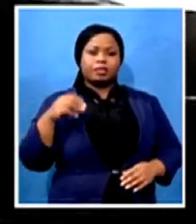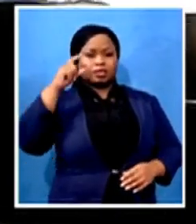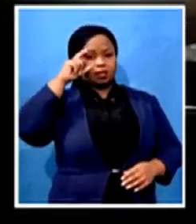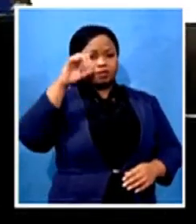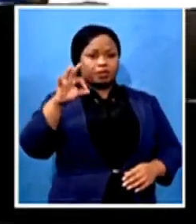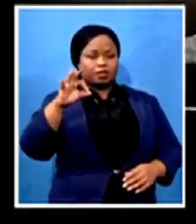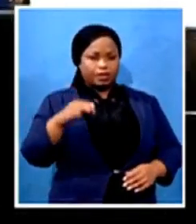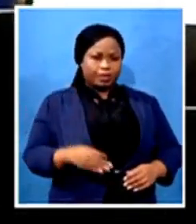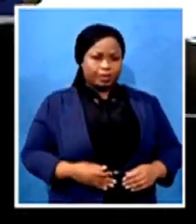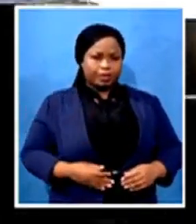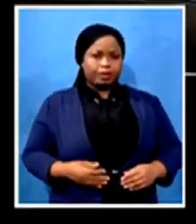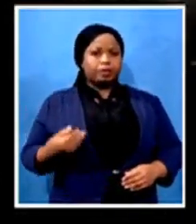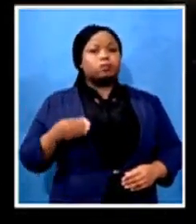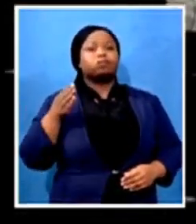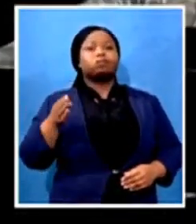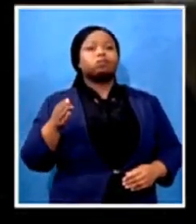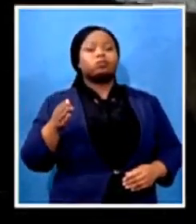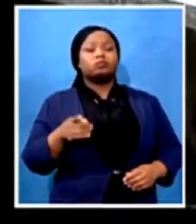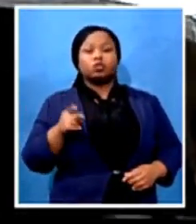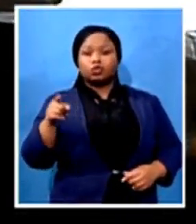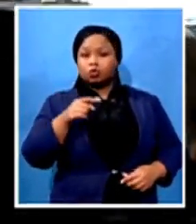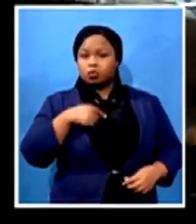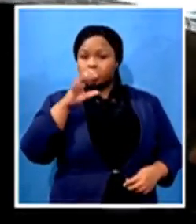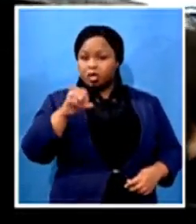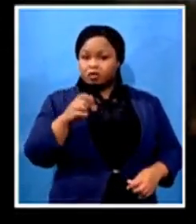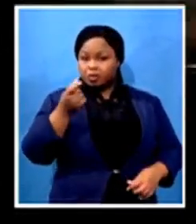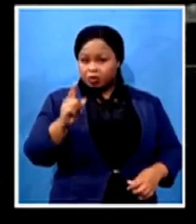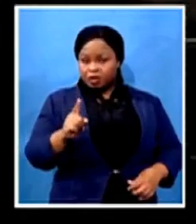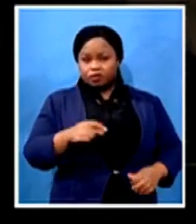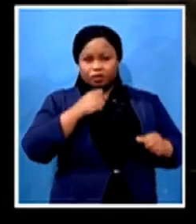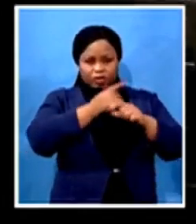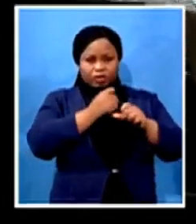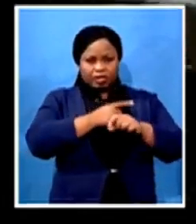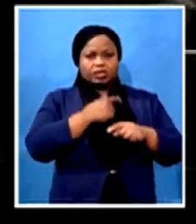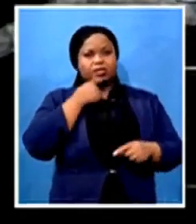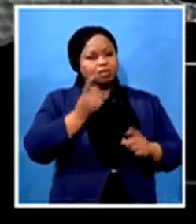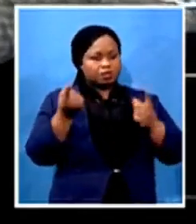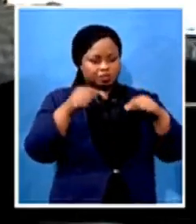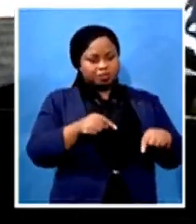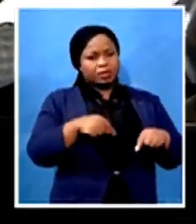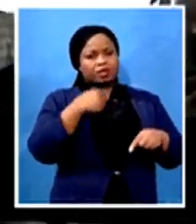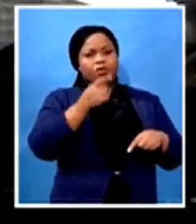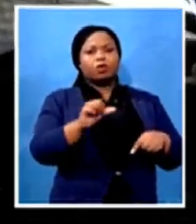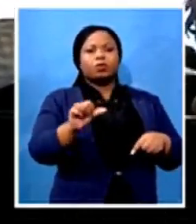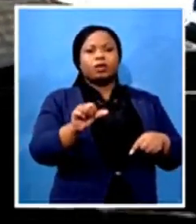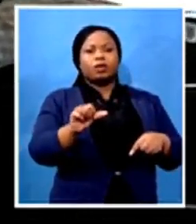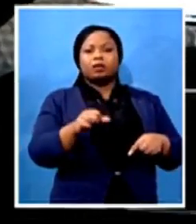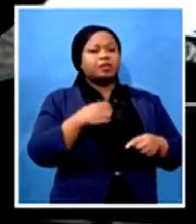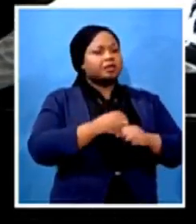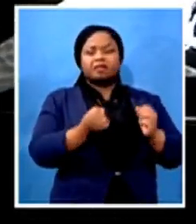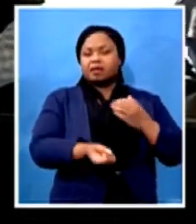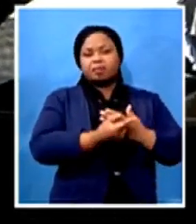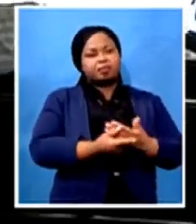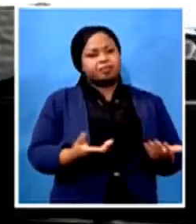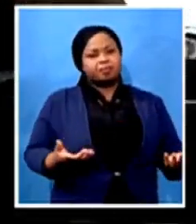you guys, what is he doing for the taxi industry? He said he's coming the following week, of which it never happened. 3 weeks back again, he was at